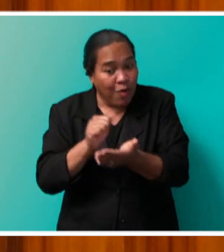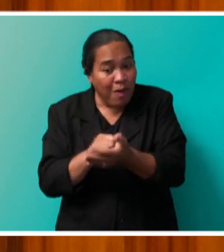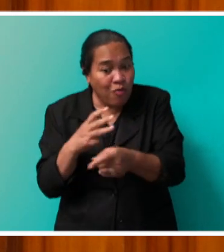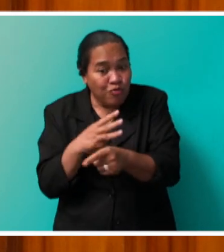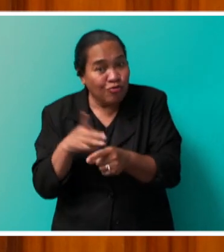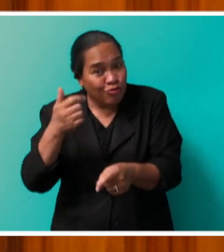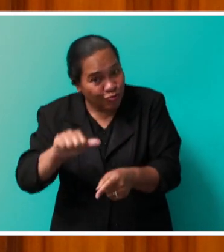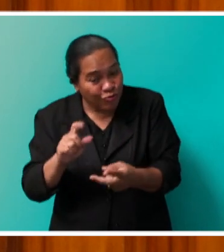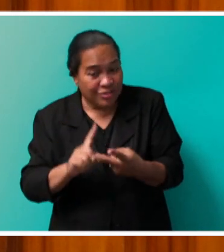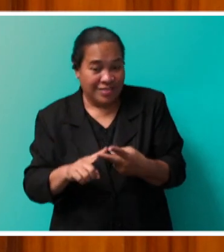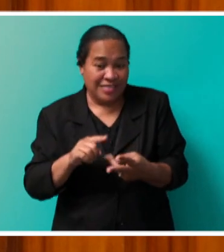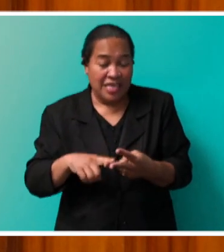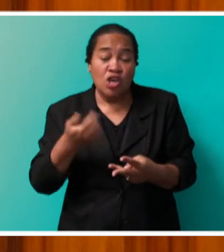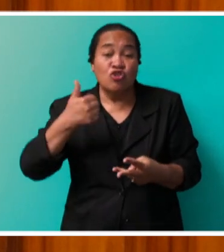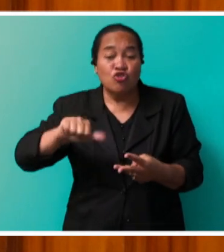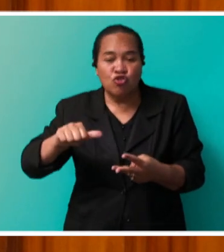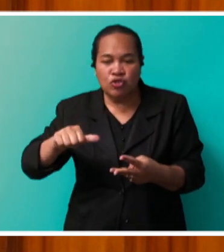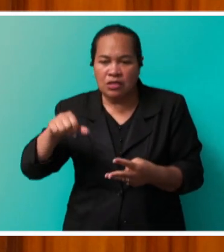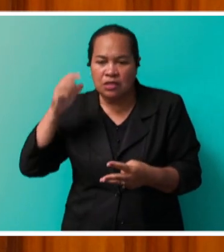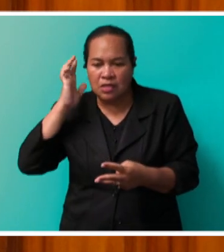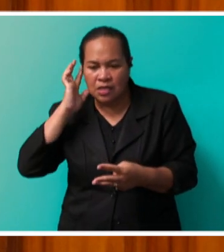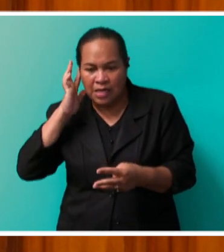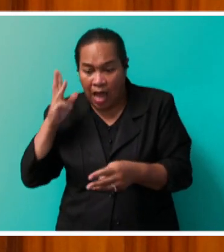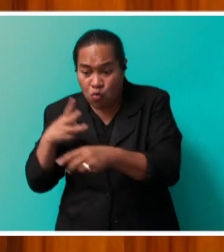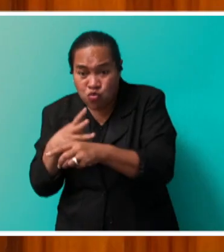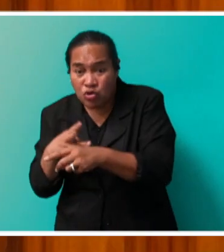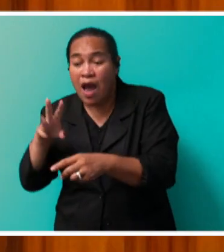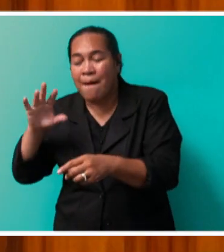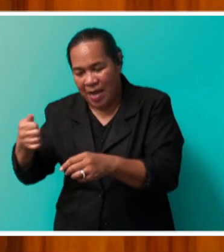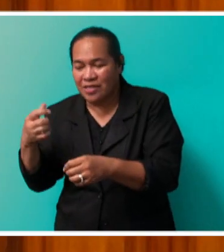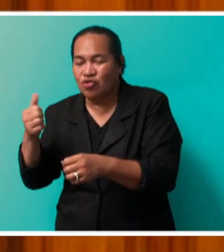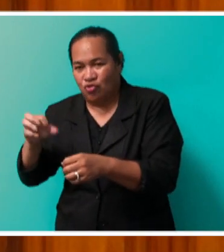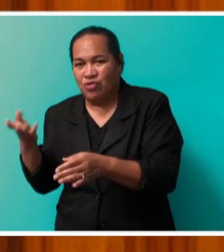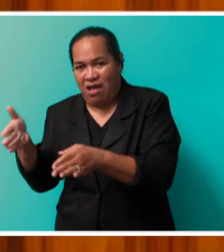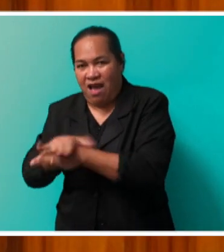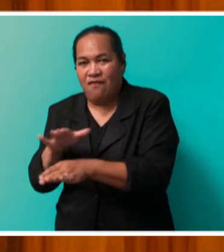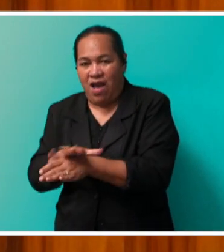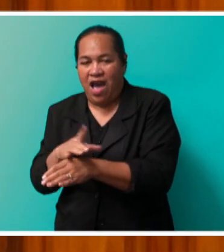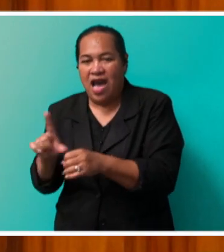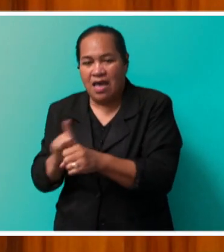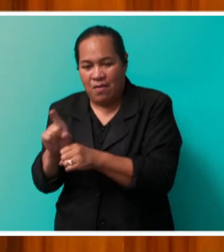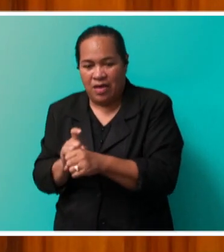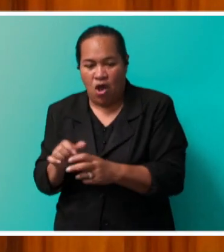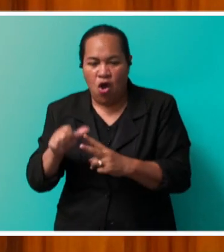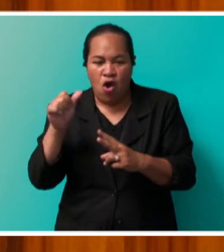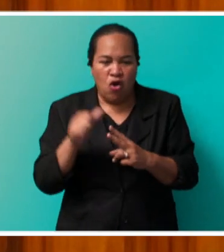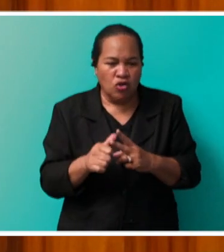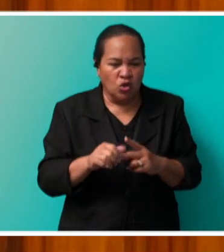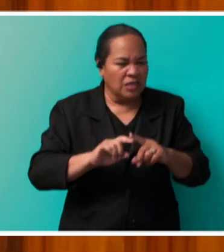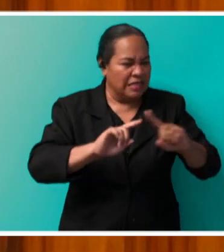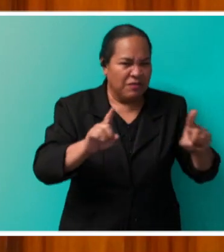3, the use of naturally durable or treated timber, and lastly, physical barriers that reduce termite